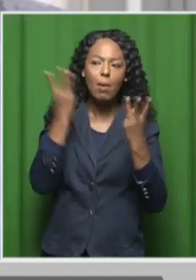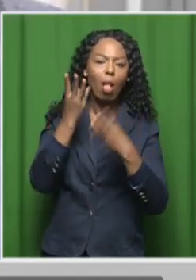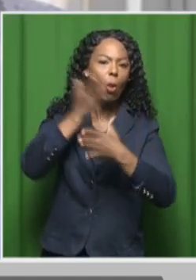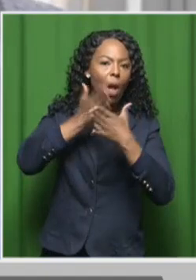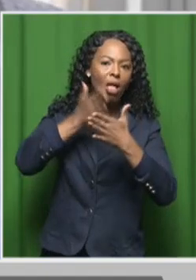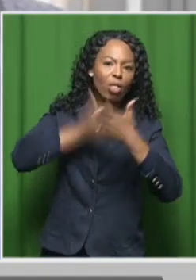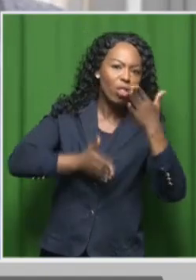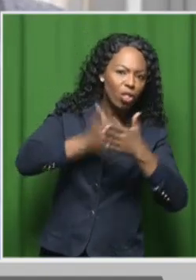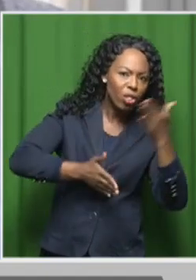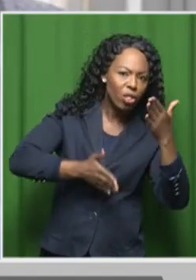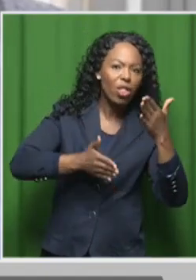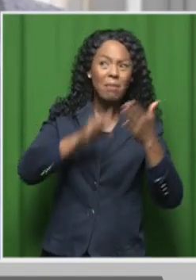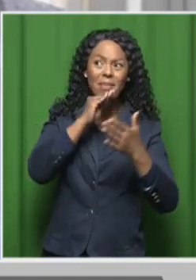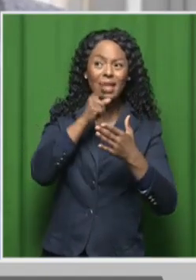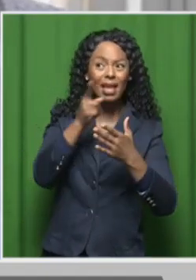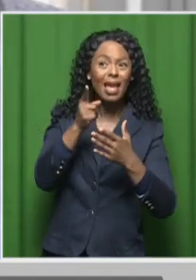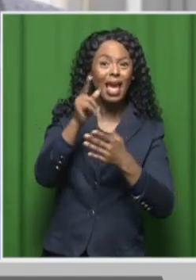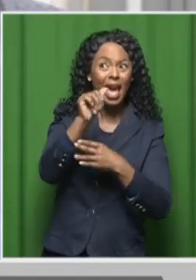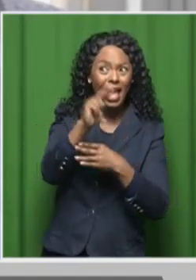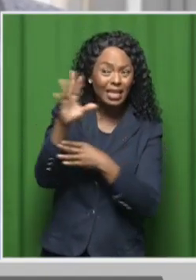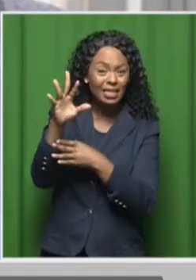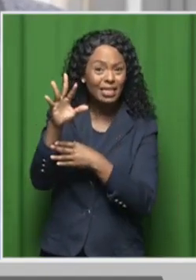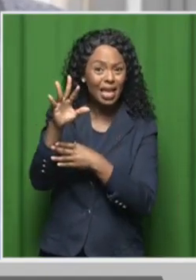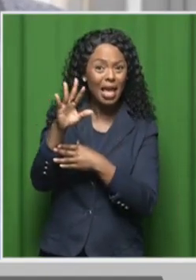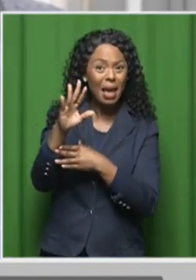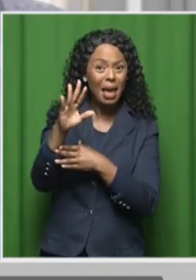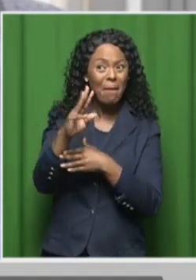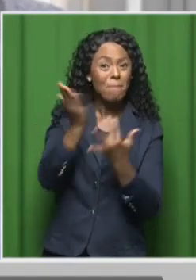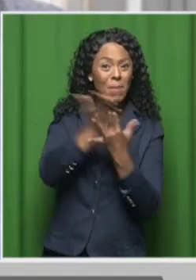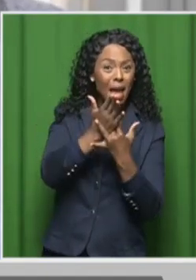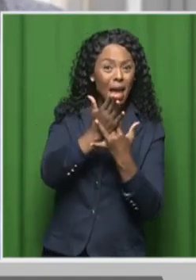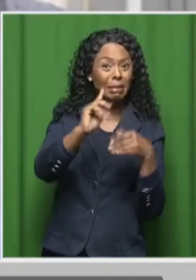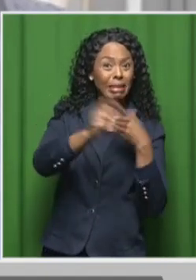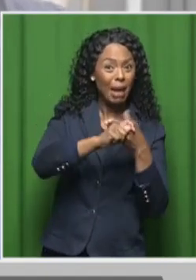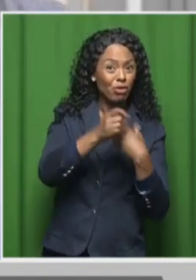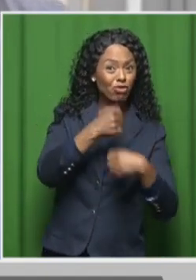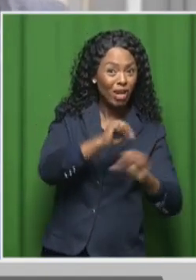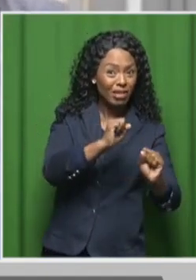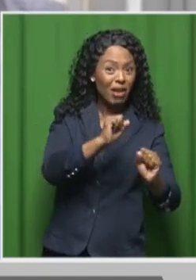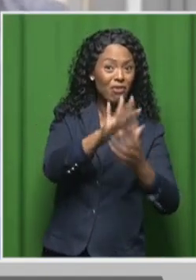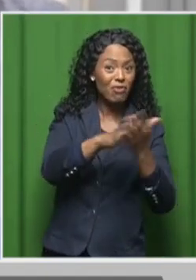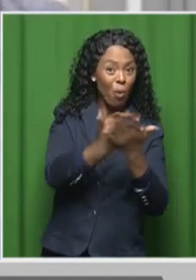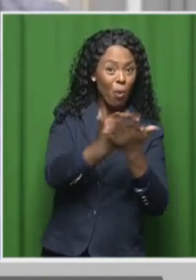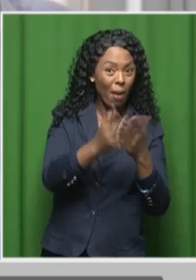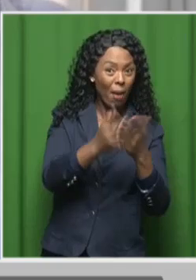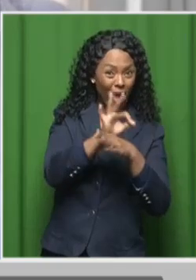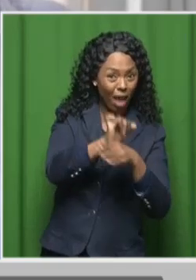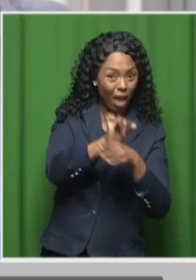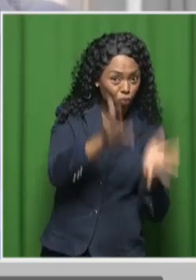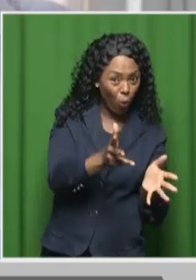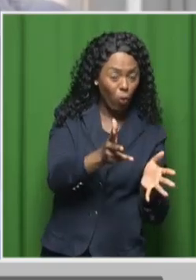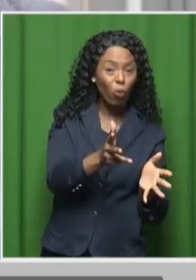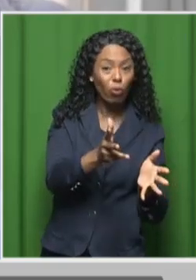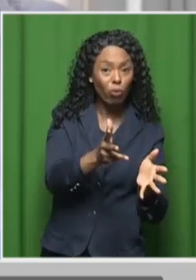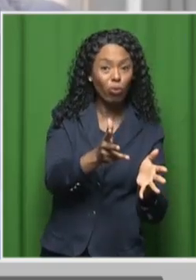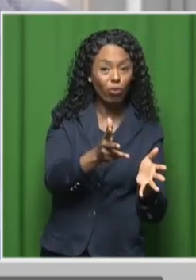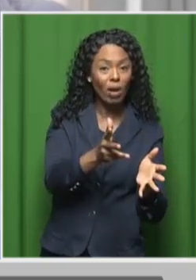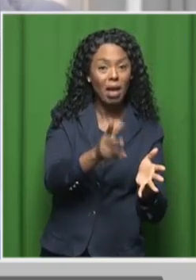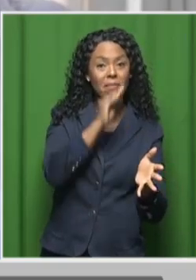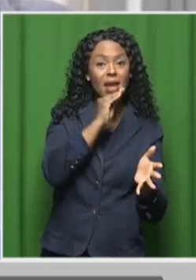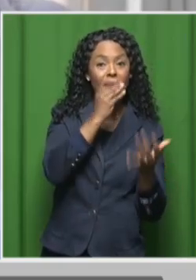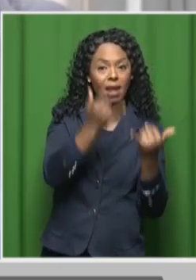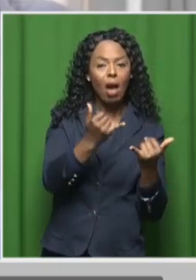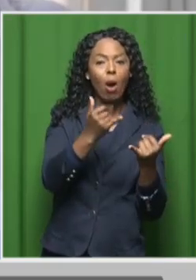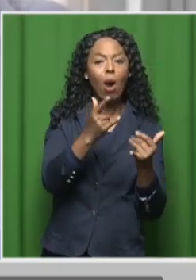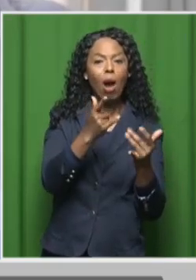that was part of the ANC's medium-term strategic framework. How aligned are we? How does it also link to the budget